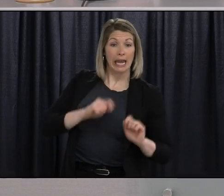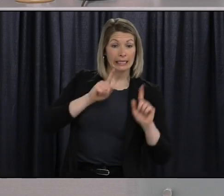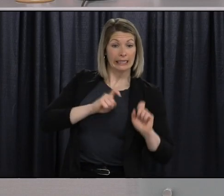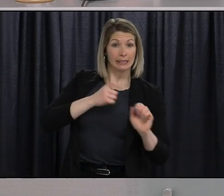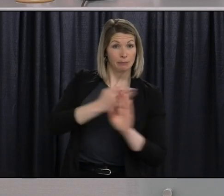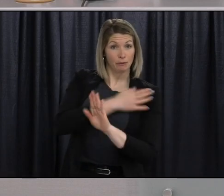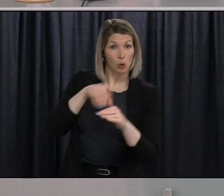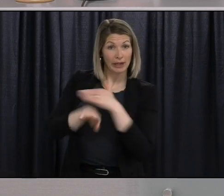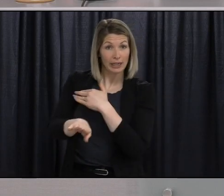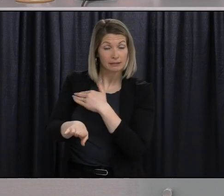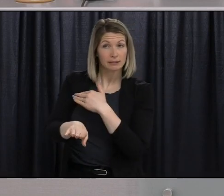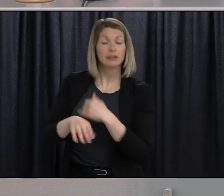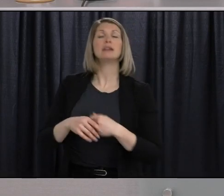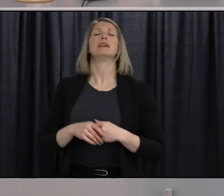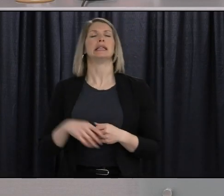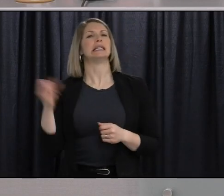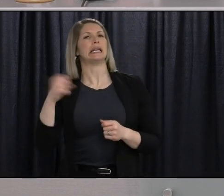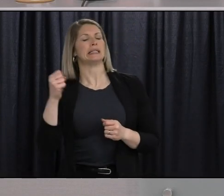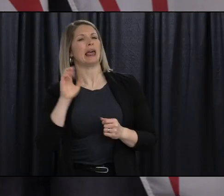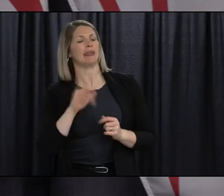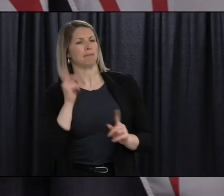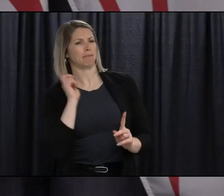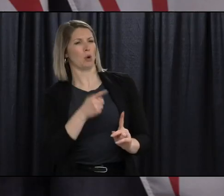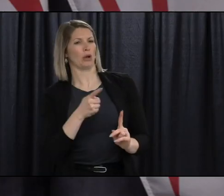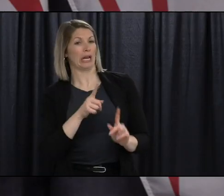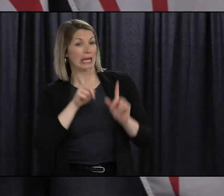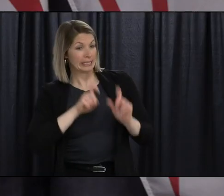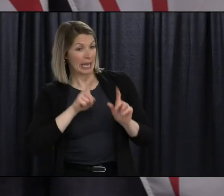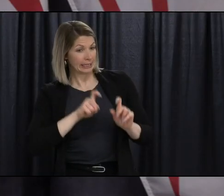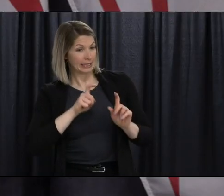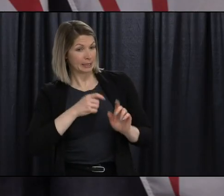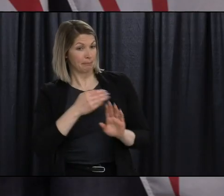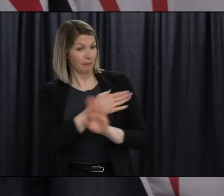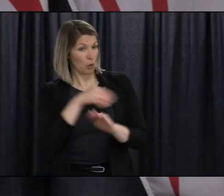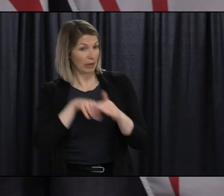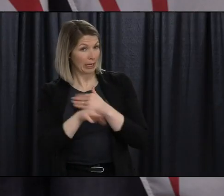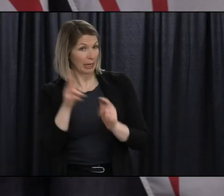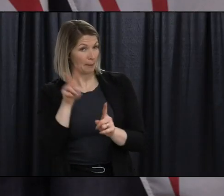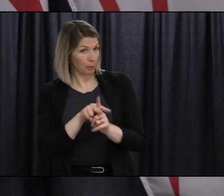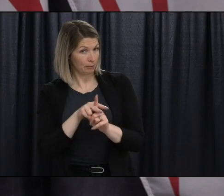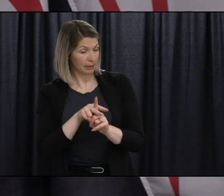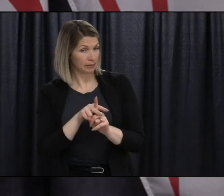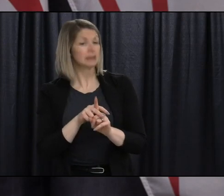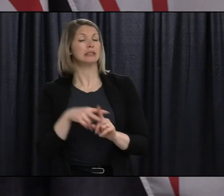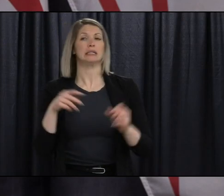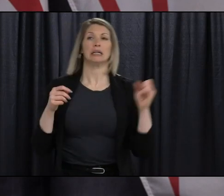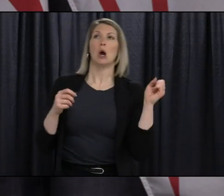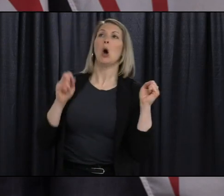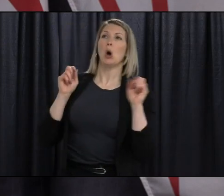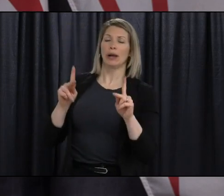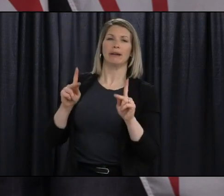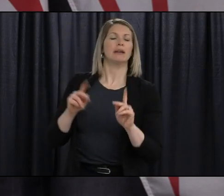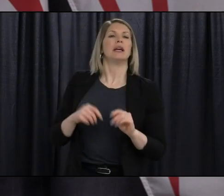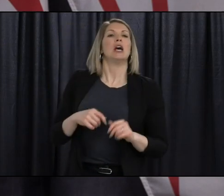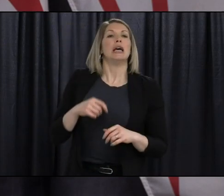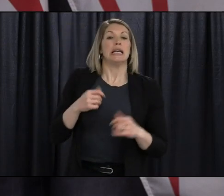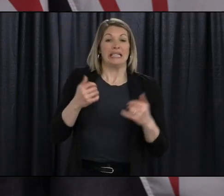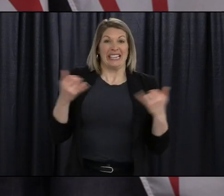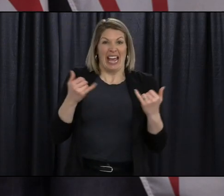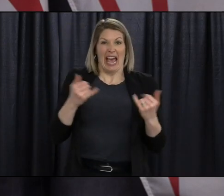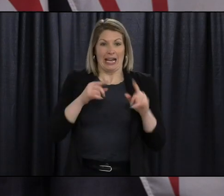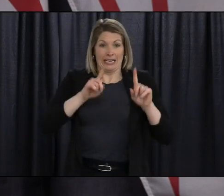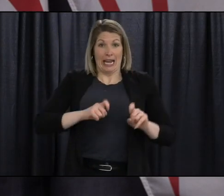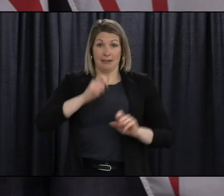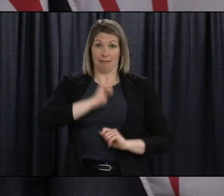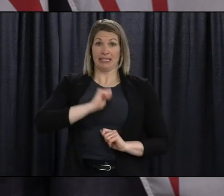remember with testing is that it is a one point in time result. So what your test is today may